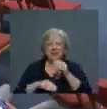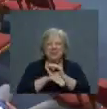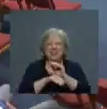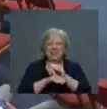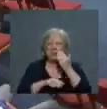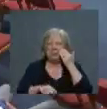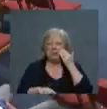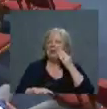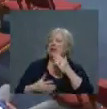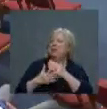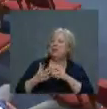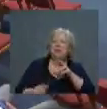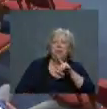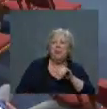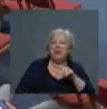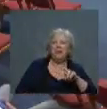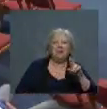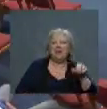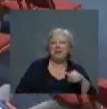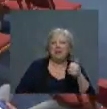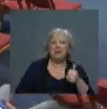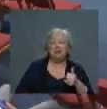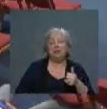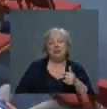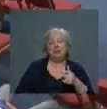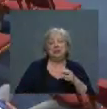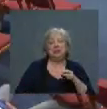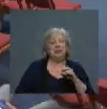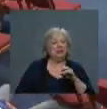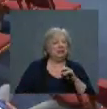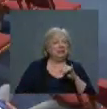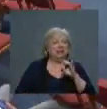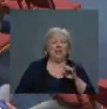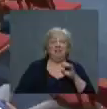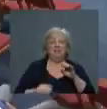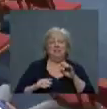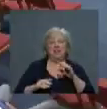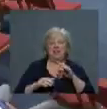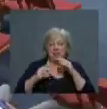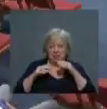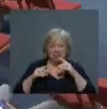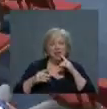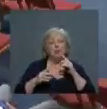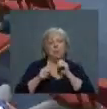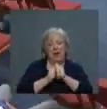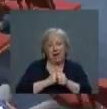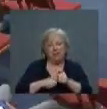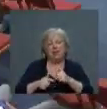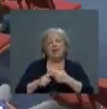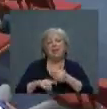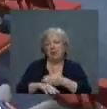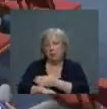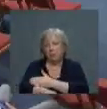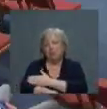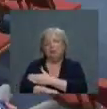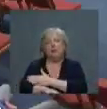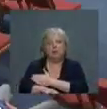Yeah, somehow or another. And if it goes south, you'll see me many more times. I know, that's scary.